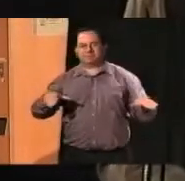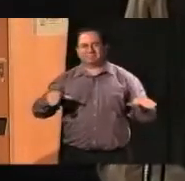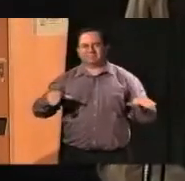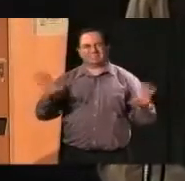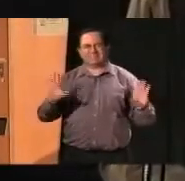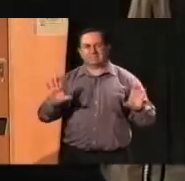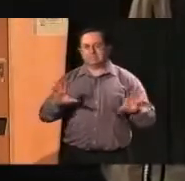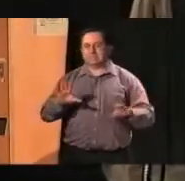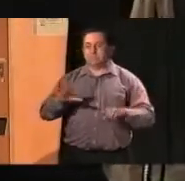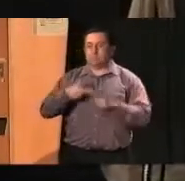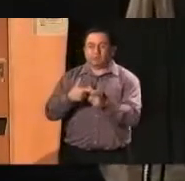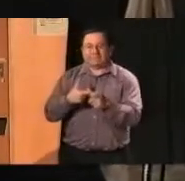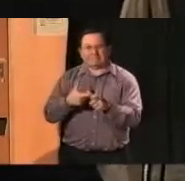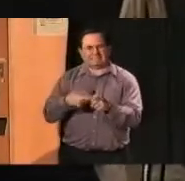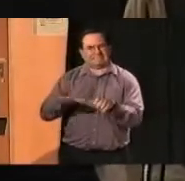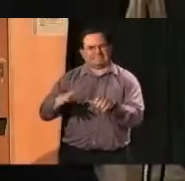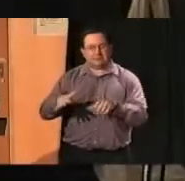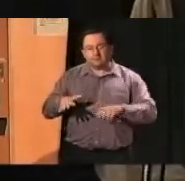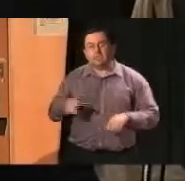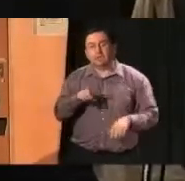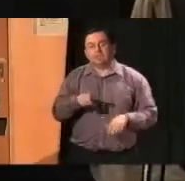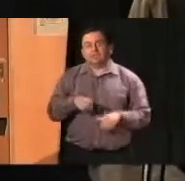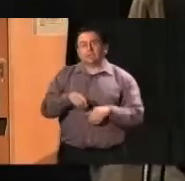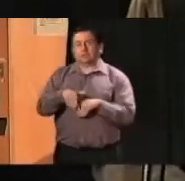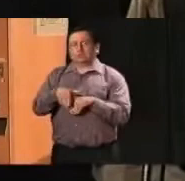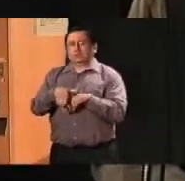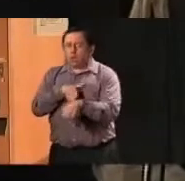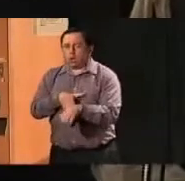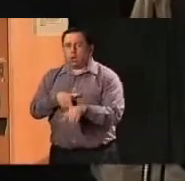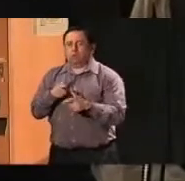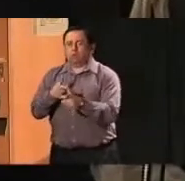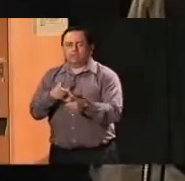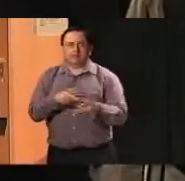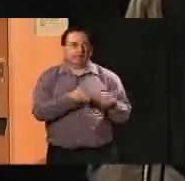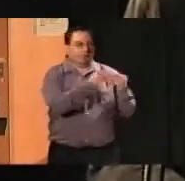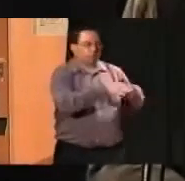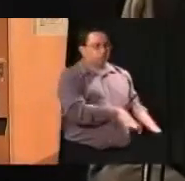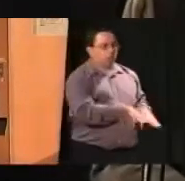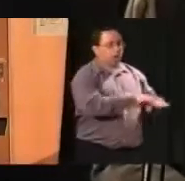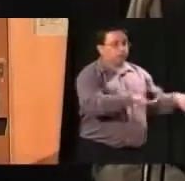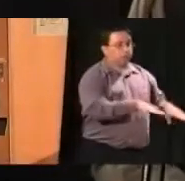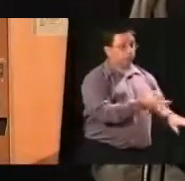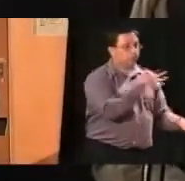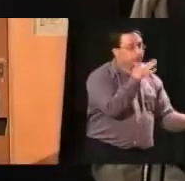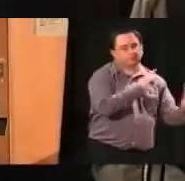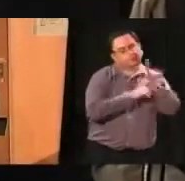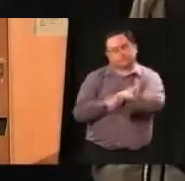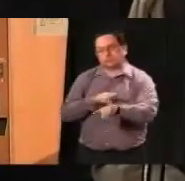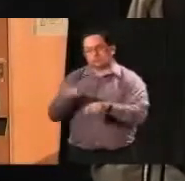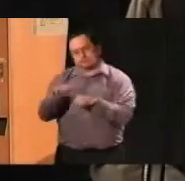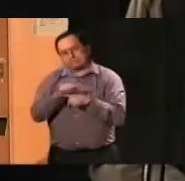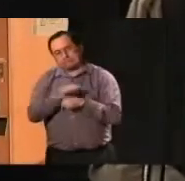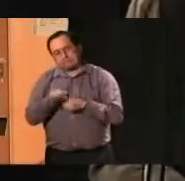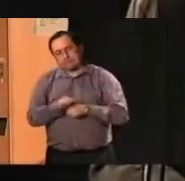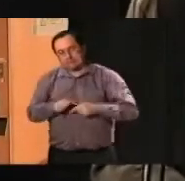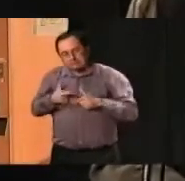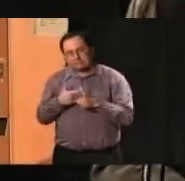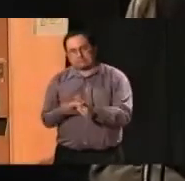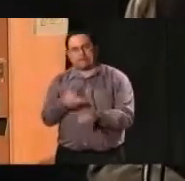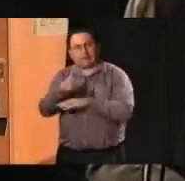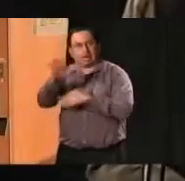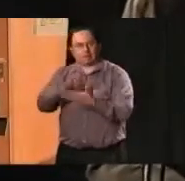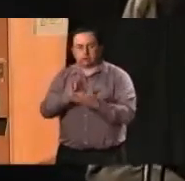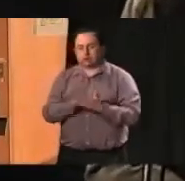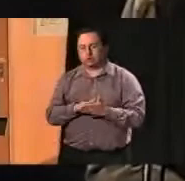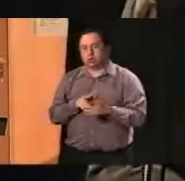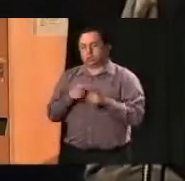poor in running. Since he was slow in running, he had to drop swimming and stay after school to practice running. This was kept up until his